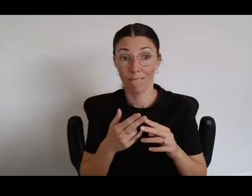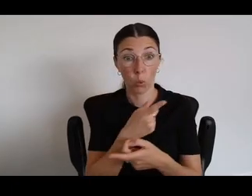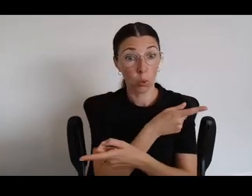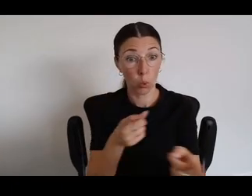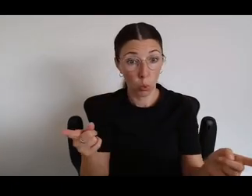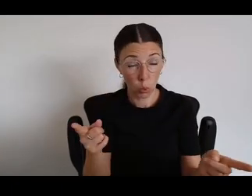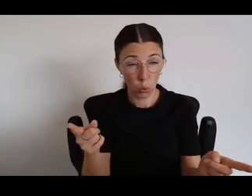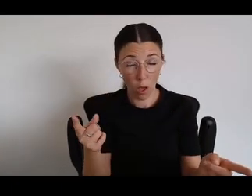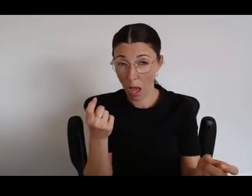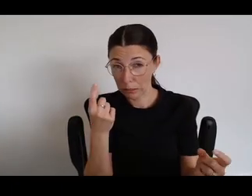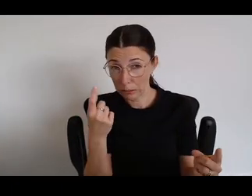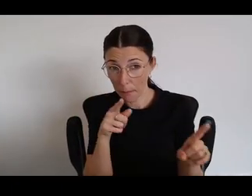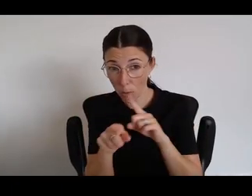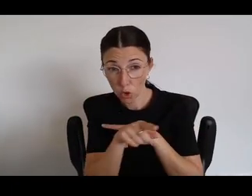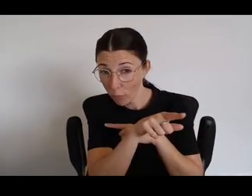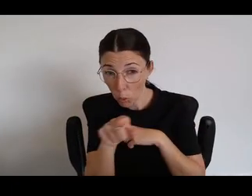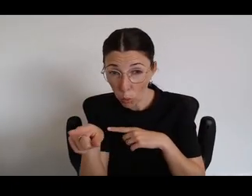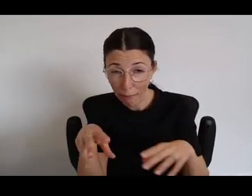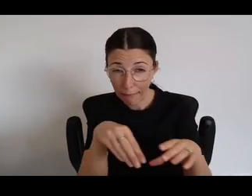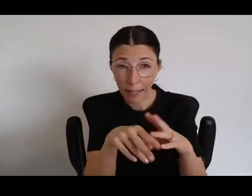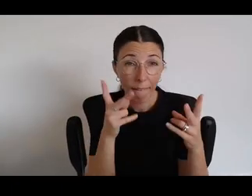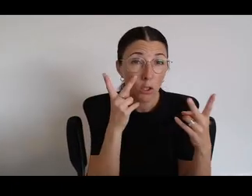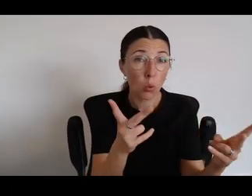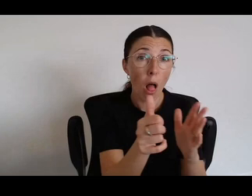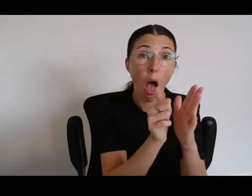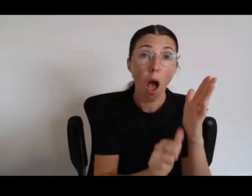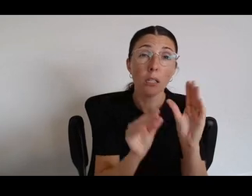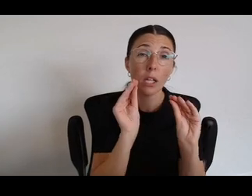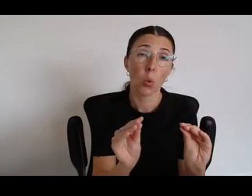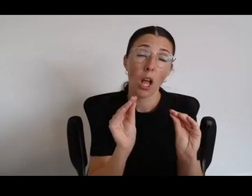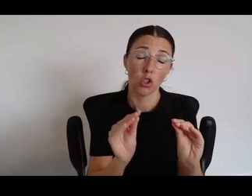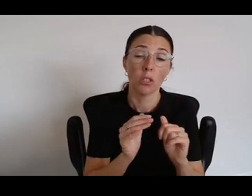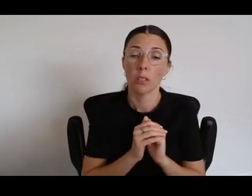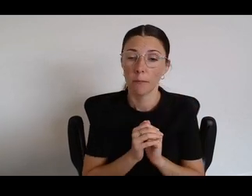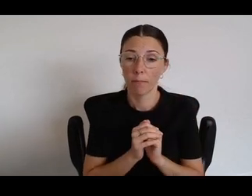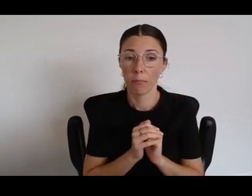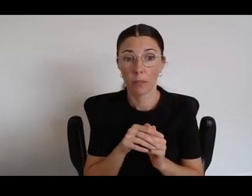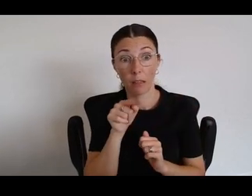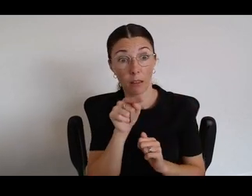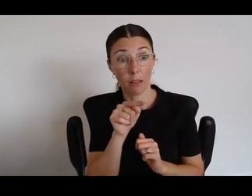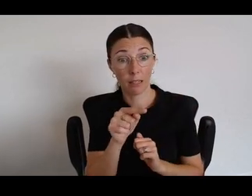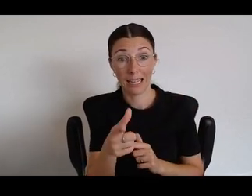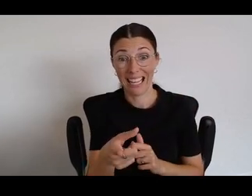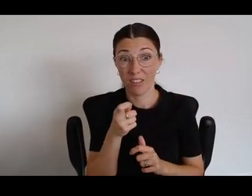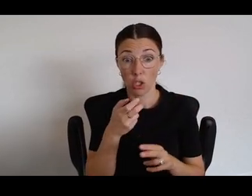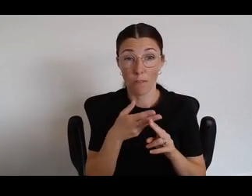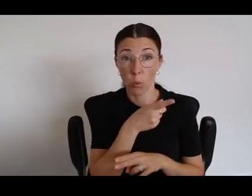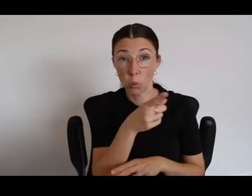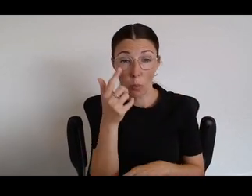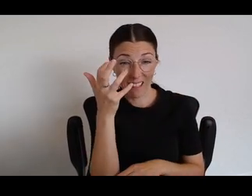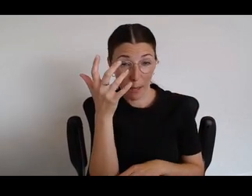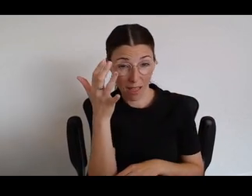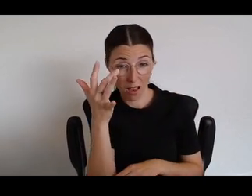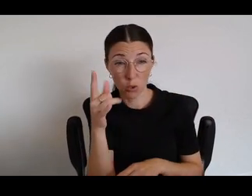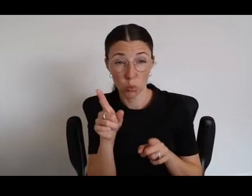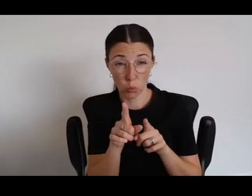are within the arts or visual arts education space, this is the invitation for you to think about this as well, that you can keep